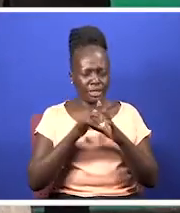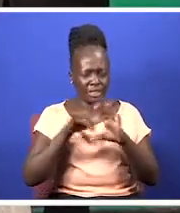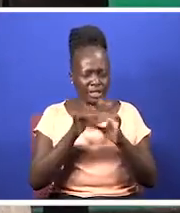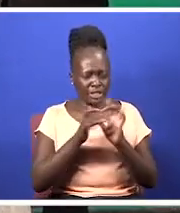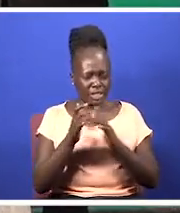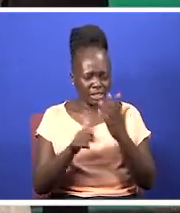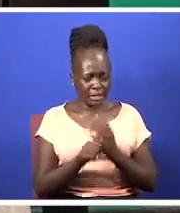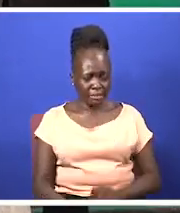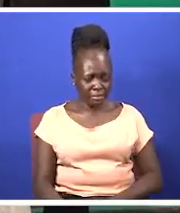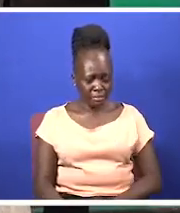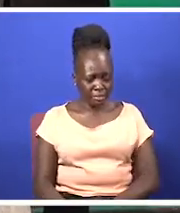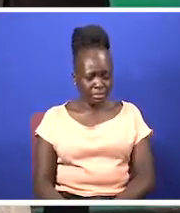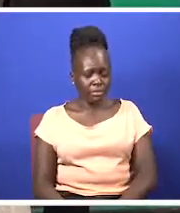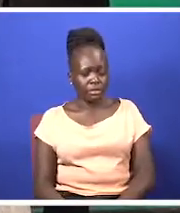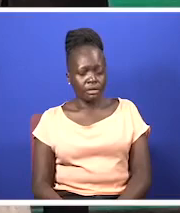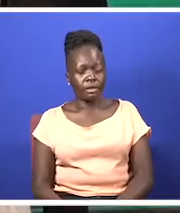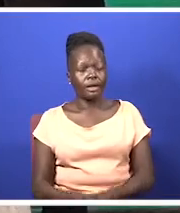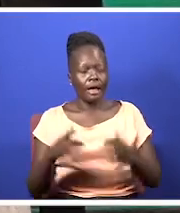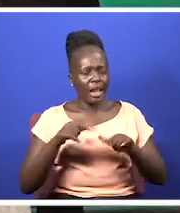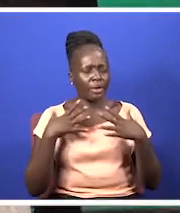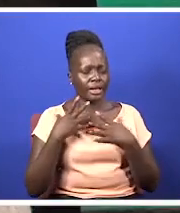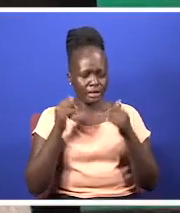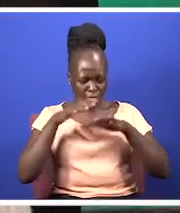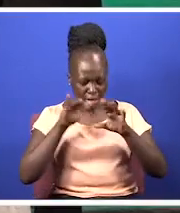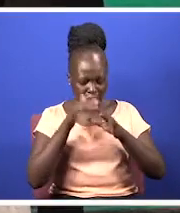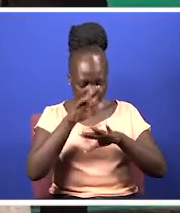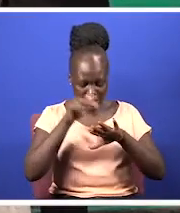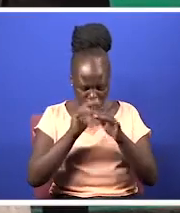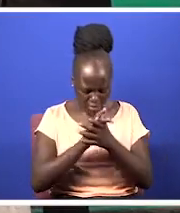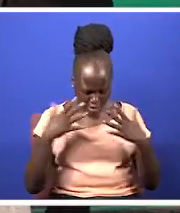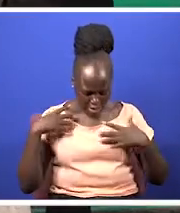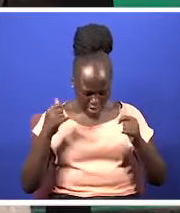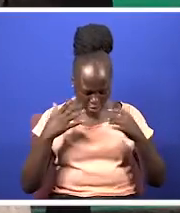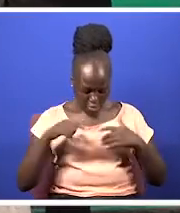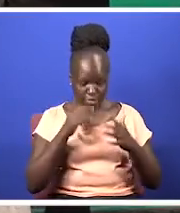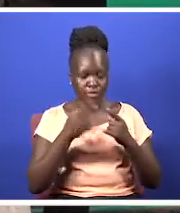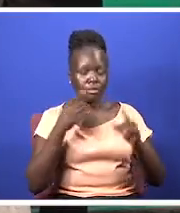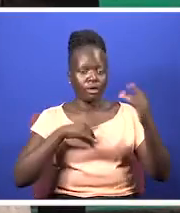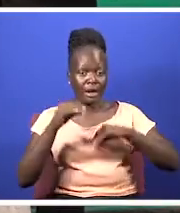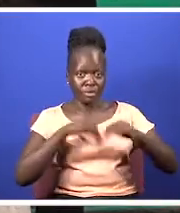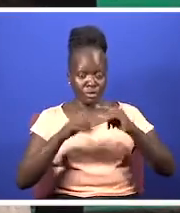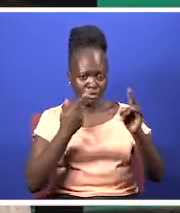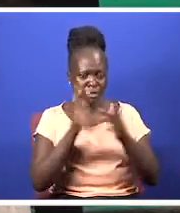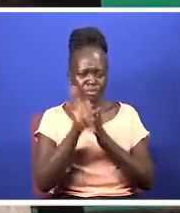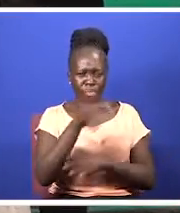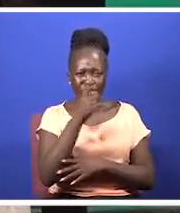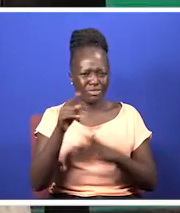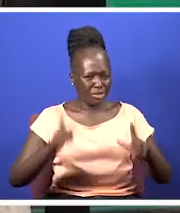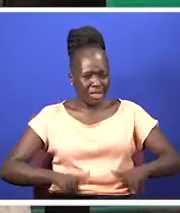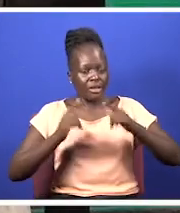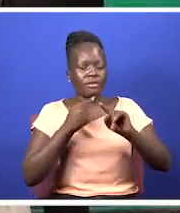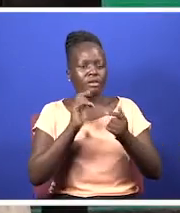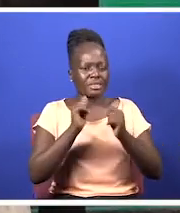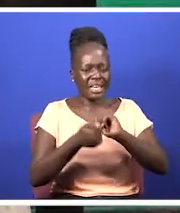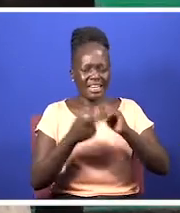Jesus' name. Let healing flow in this nation, O God. Father, healing us from corruption, from the immoral living,